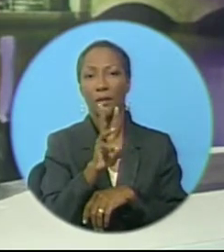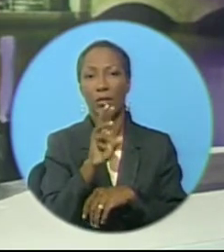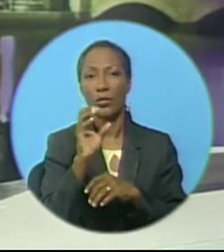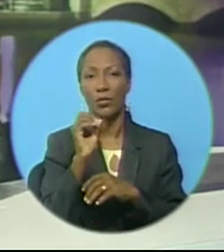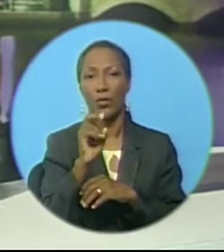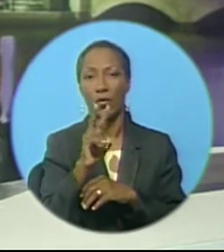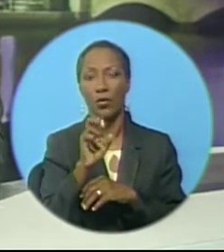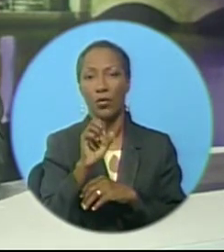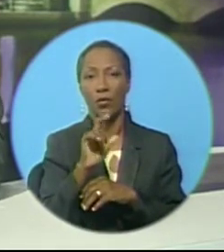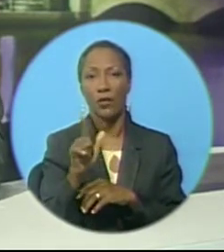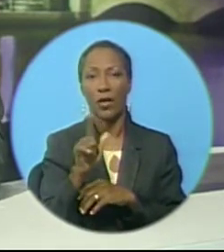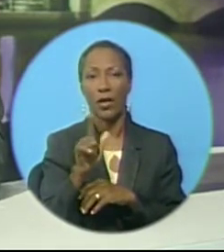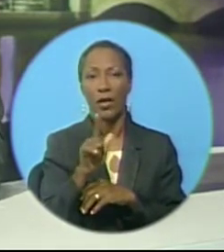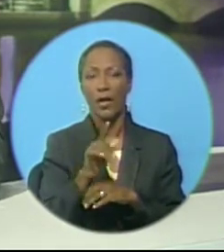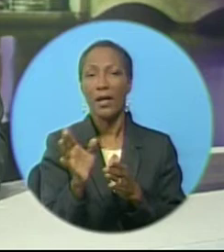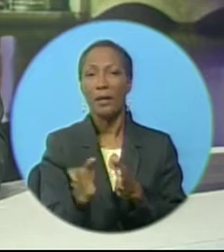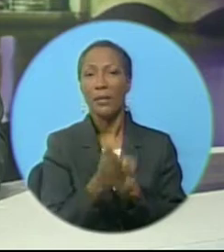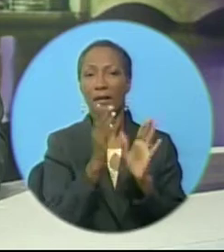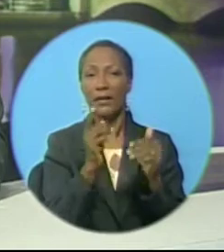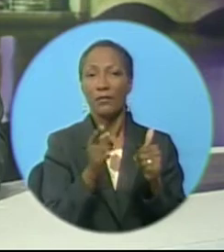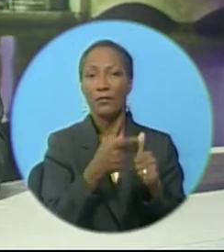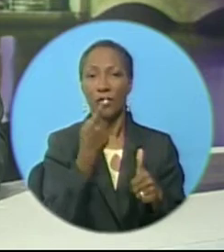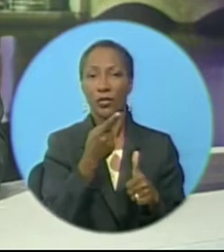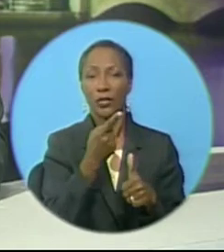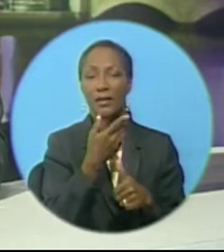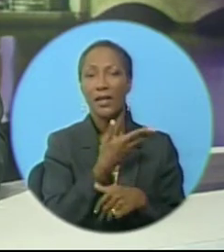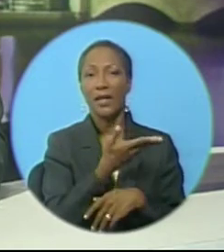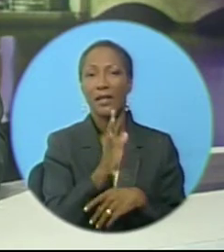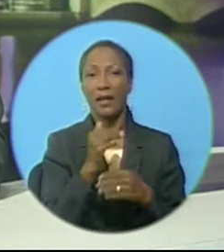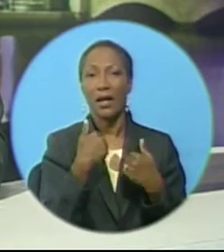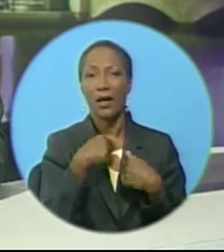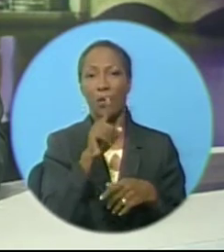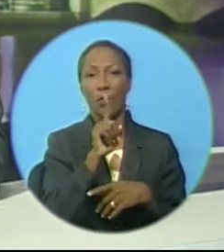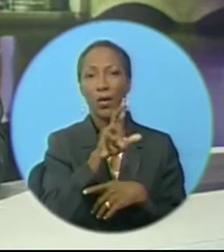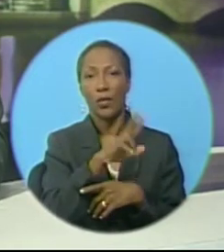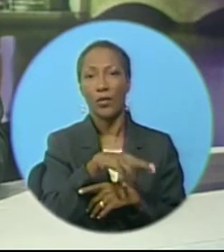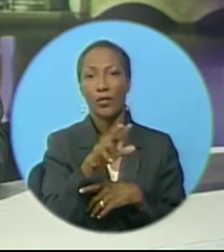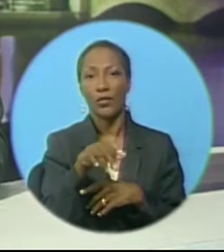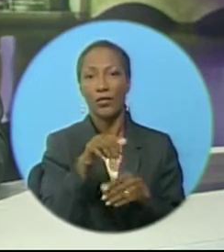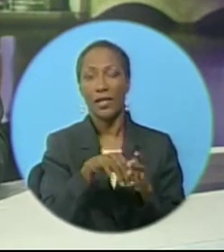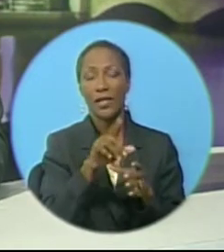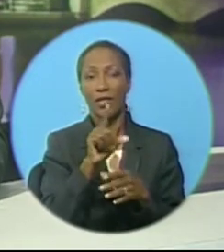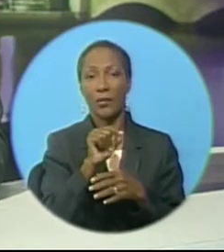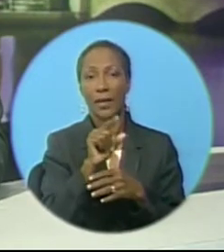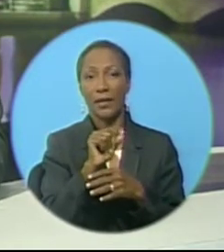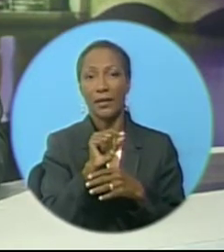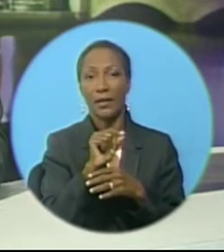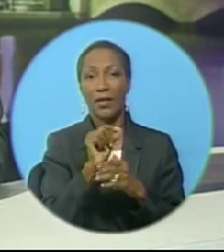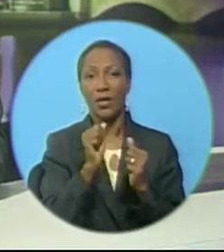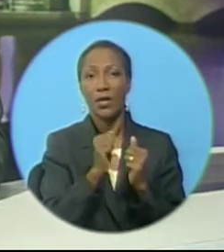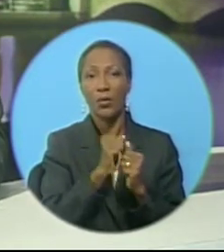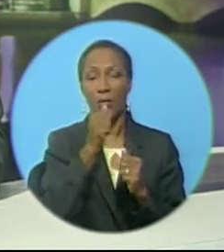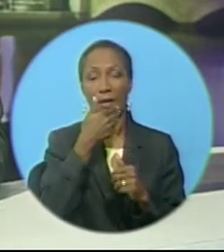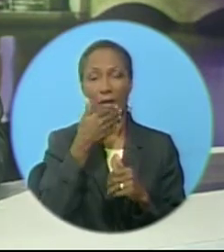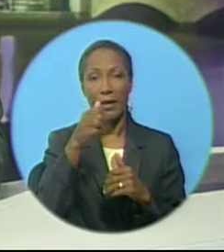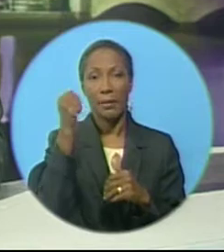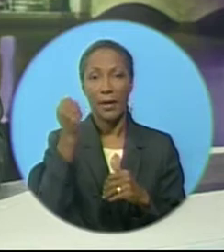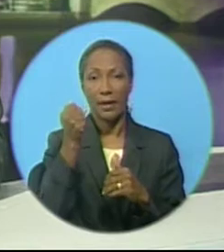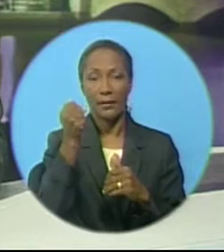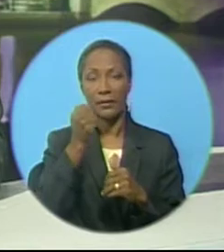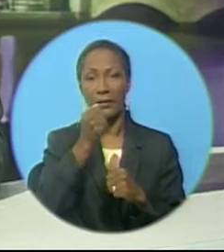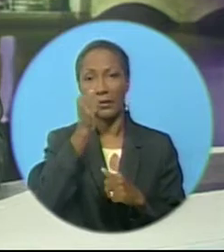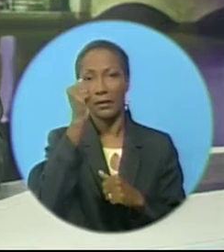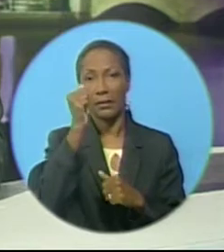the Settlers were bowled out for what proved to be a winning score of 133 in 20 overs, with man of the match Carlo Morris top